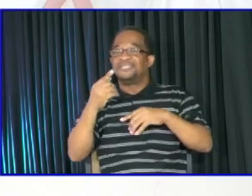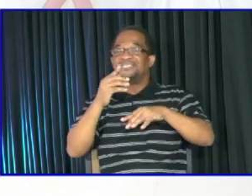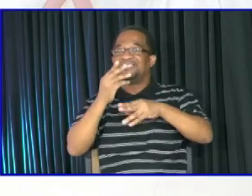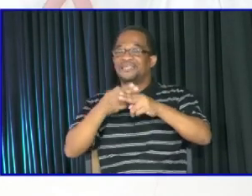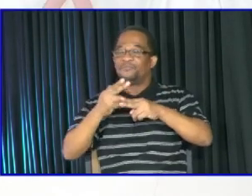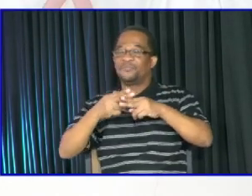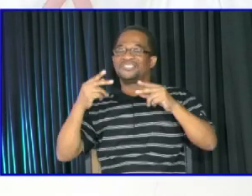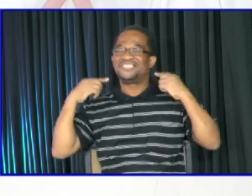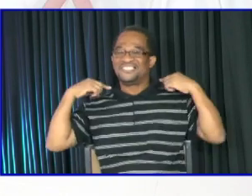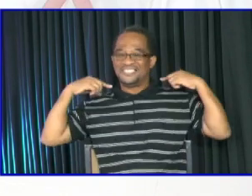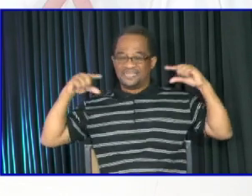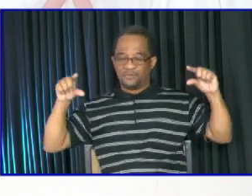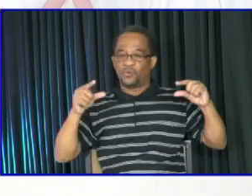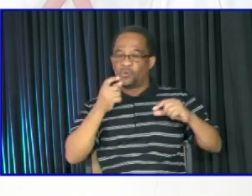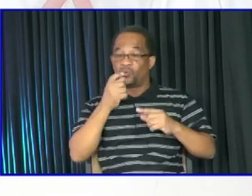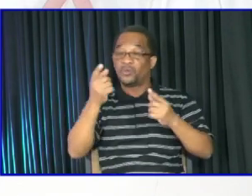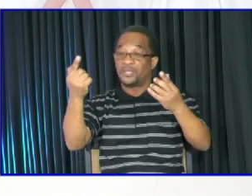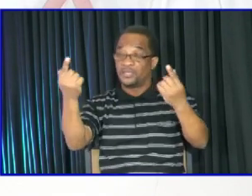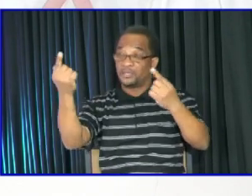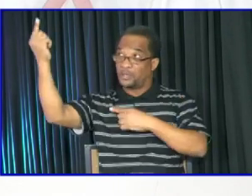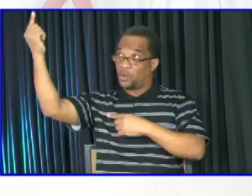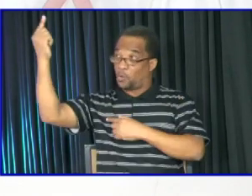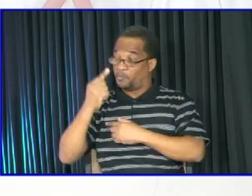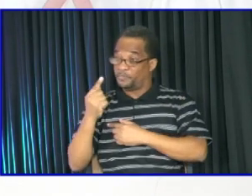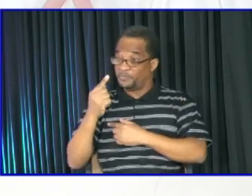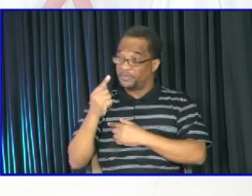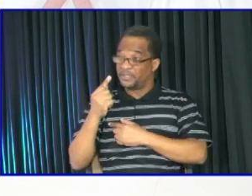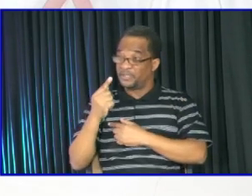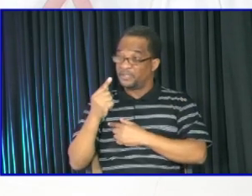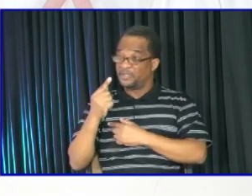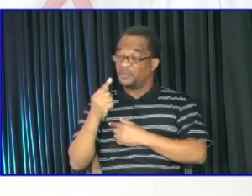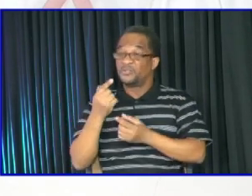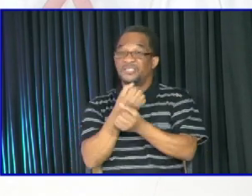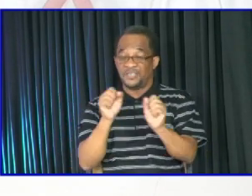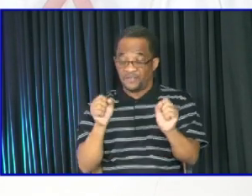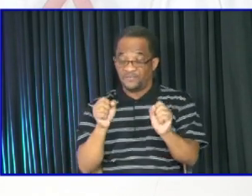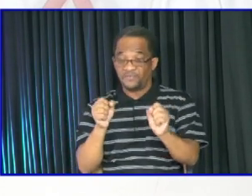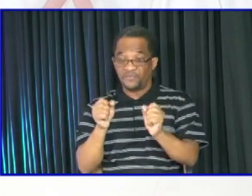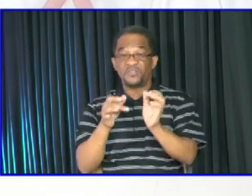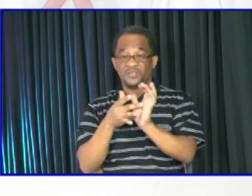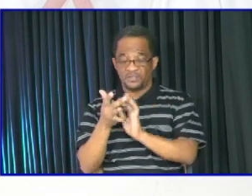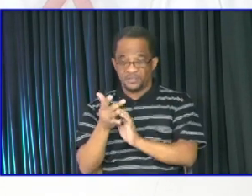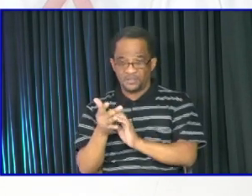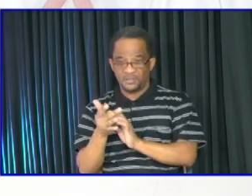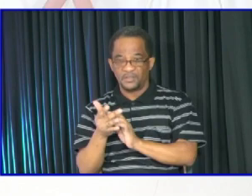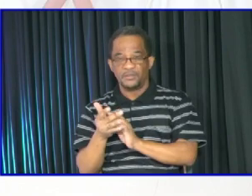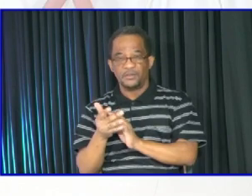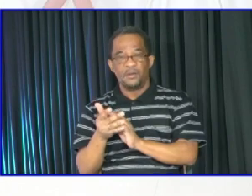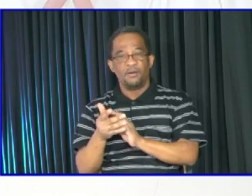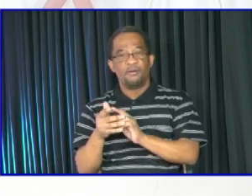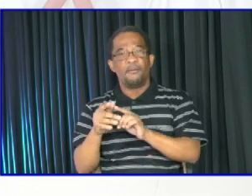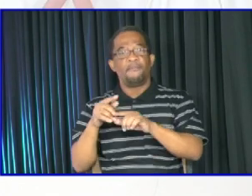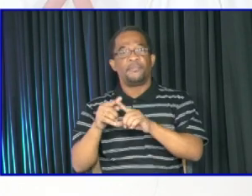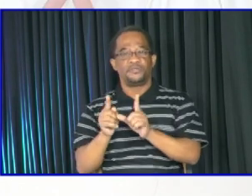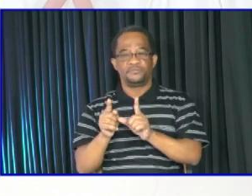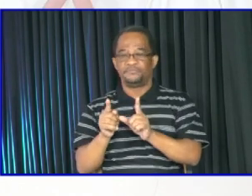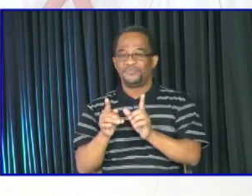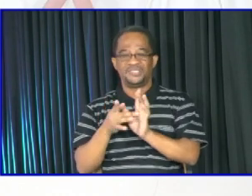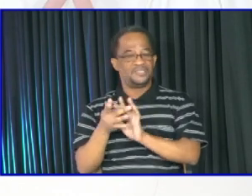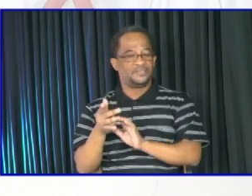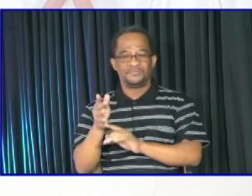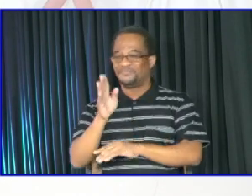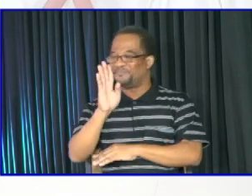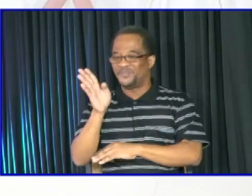life-giving Lord and the death-conquering Savior could have spoken to those inanimate nails,